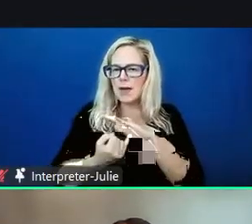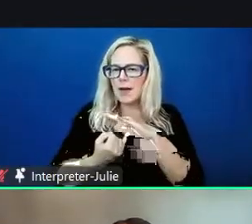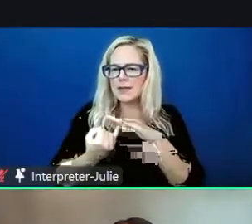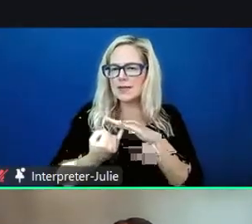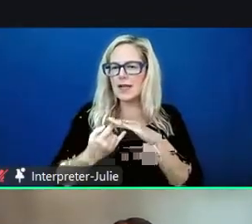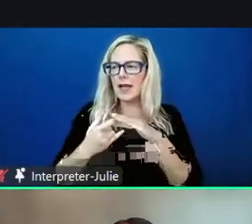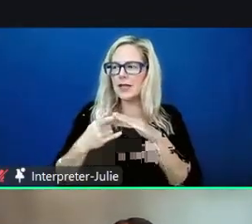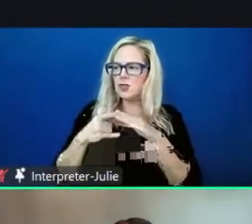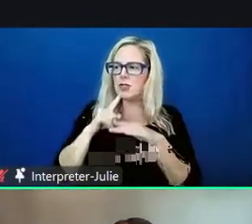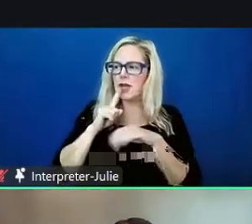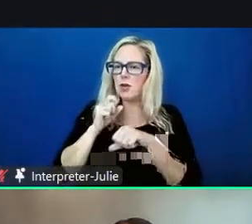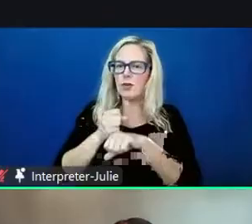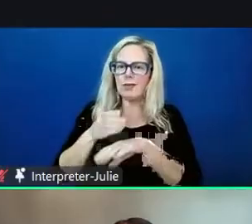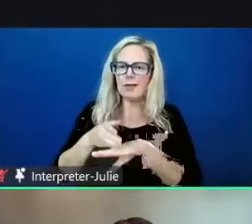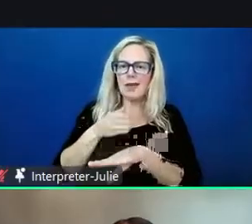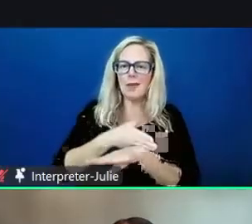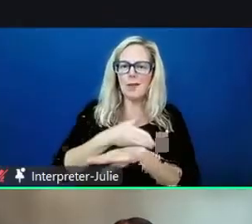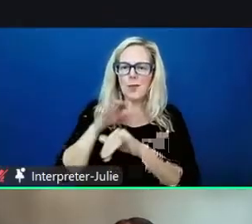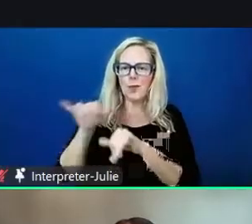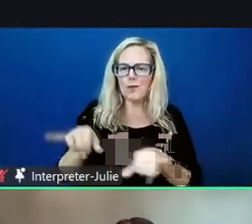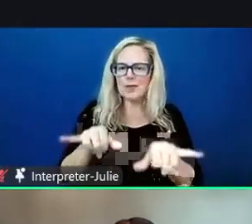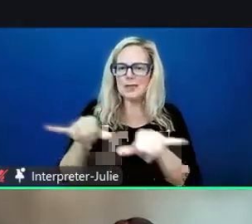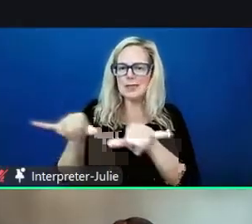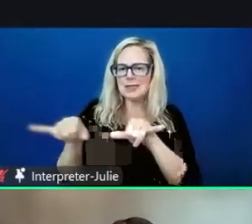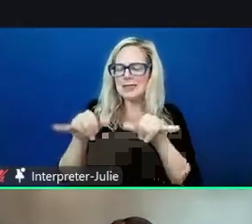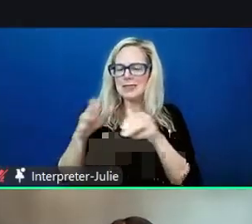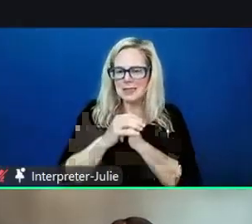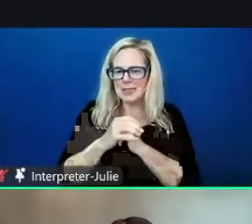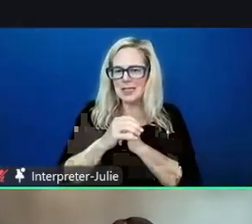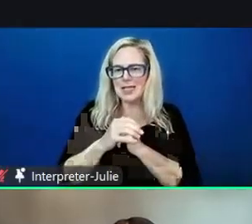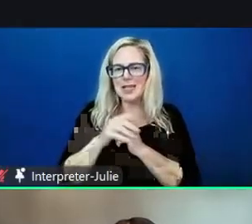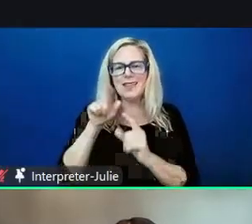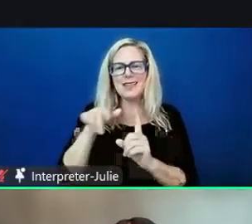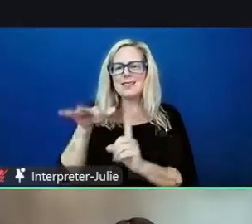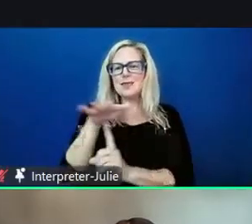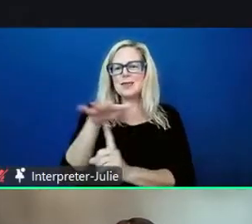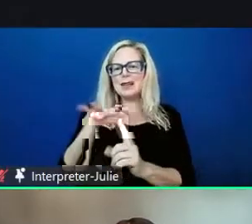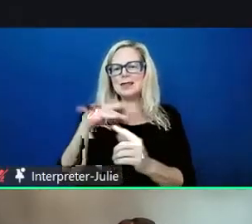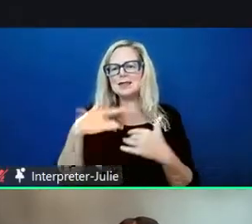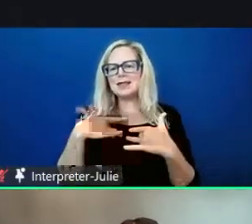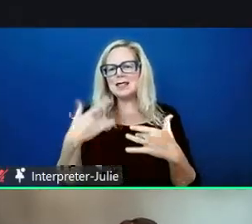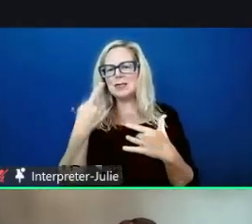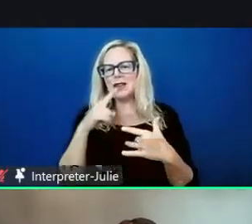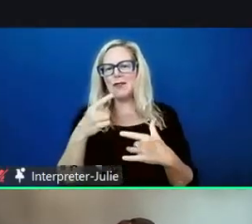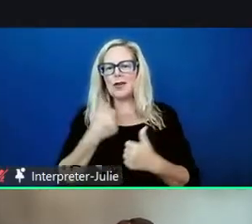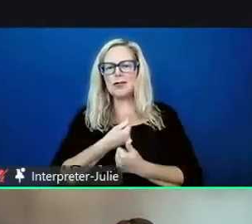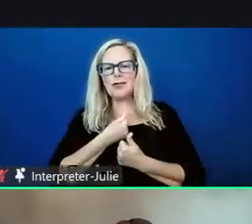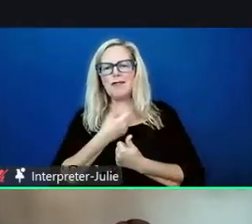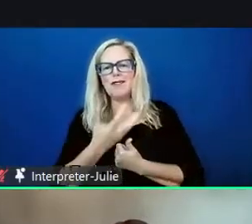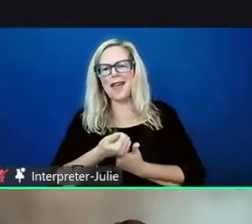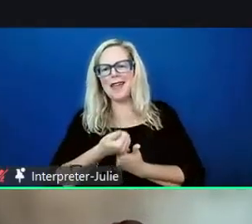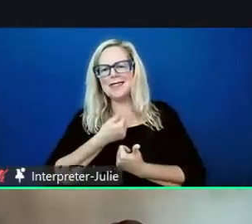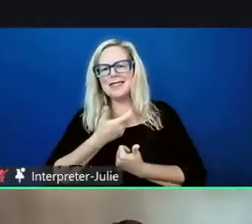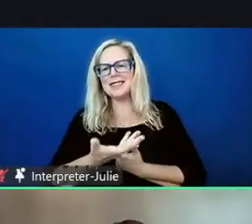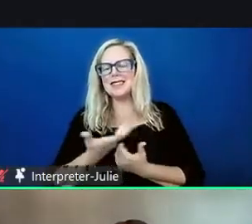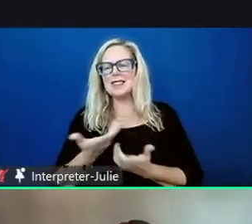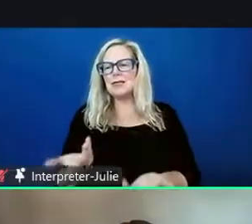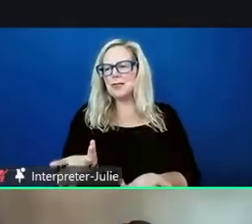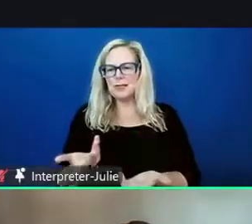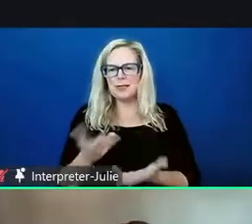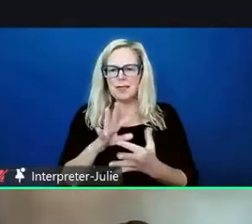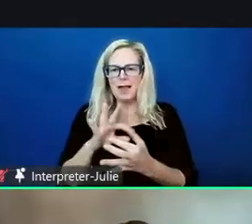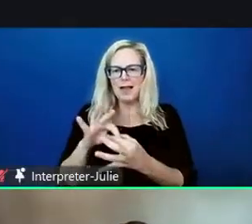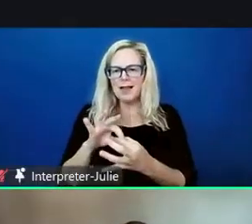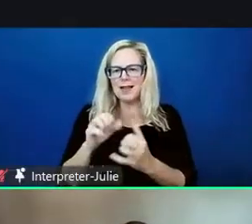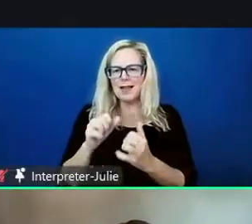something that traditional systems often struggle to provide. So this space is usually just for a place for us to vent and kind of connect with